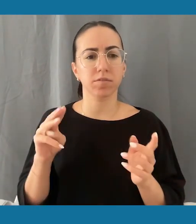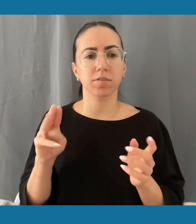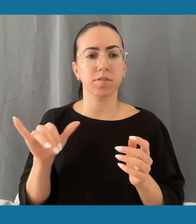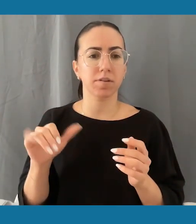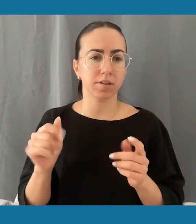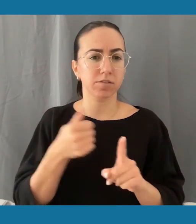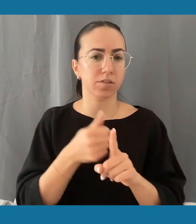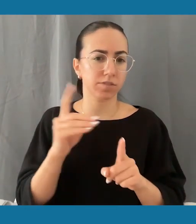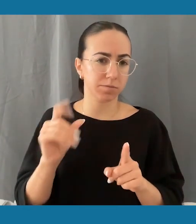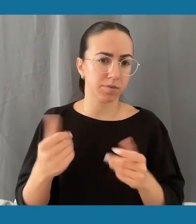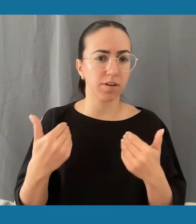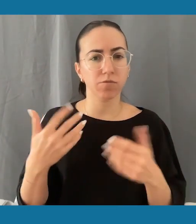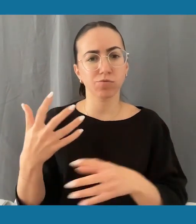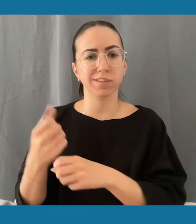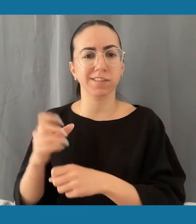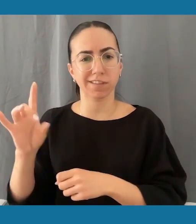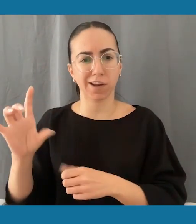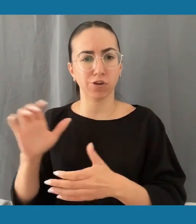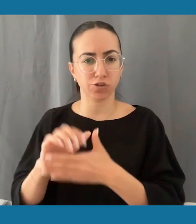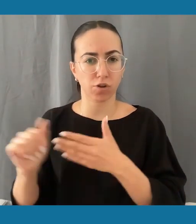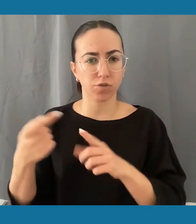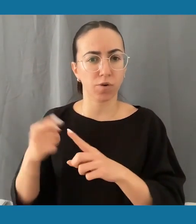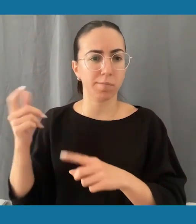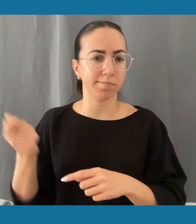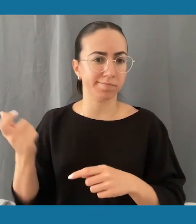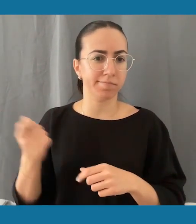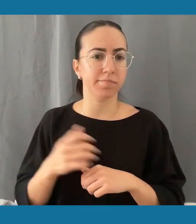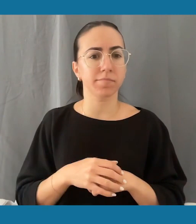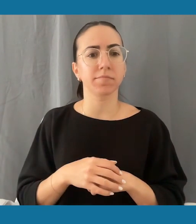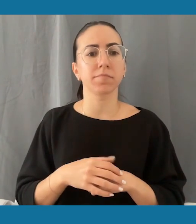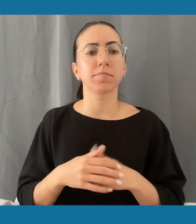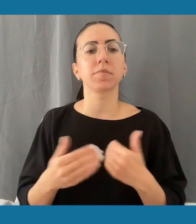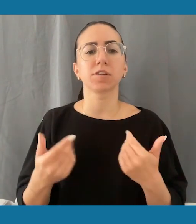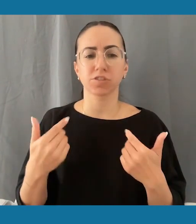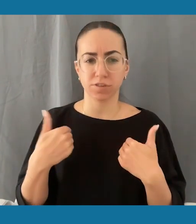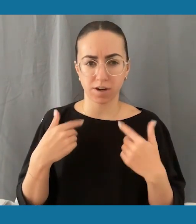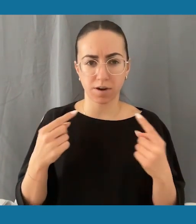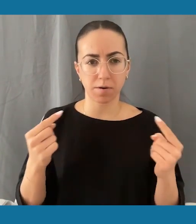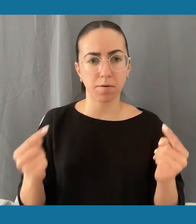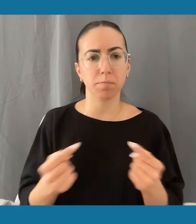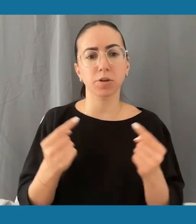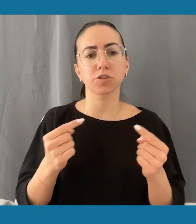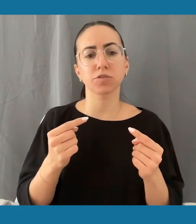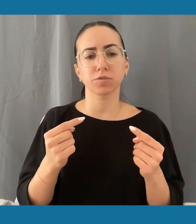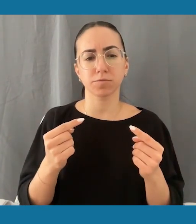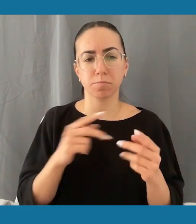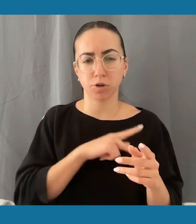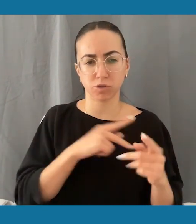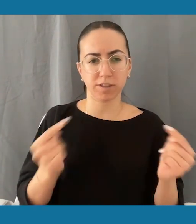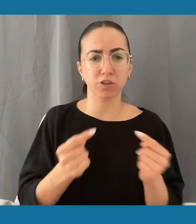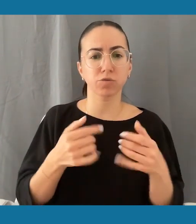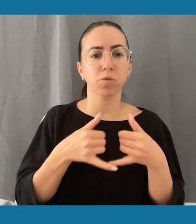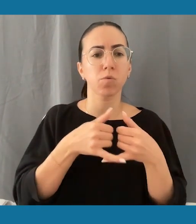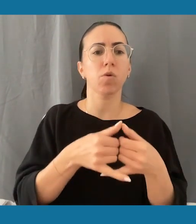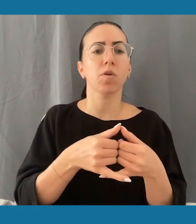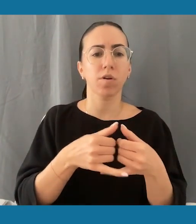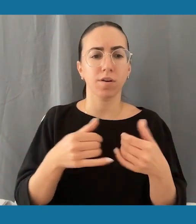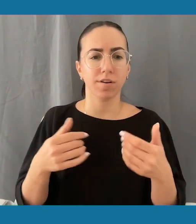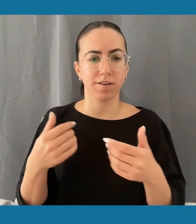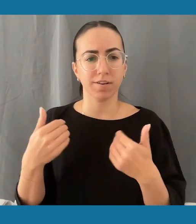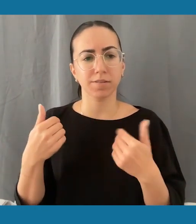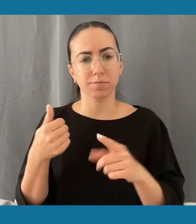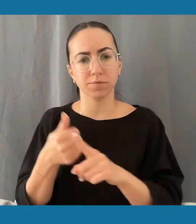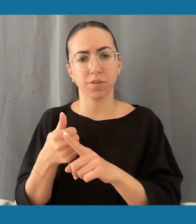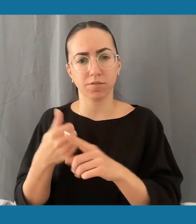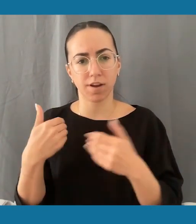FSI. She got a personal injury award and thus she has set up a self-settled first party special needs trust, which should trigger